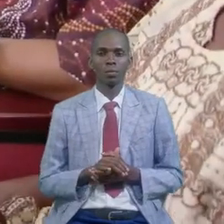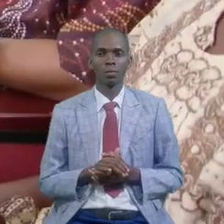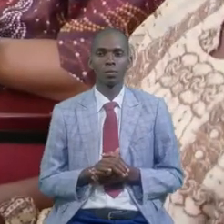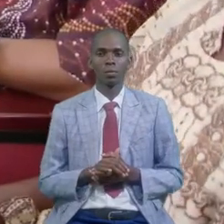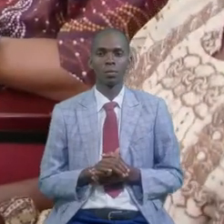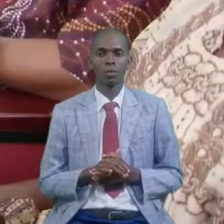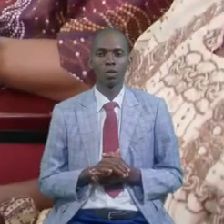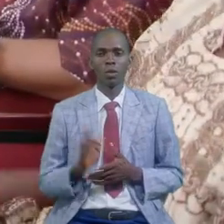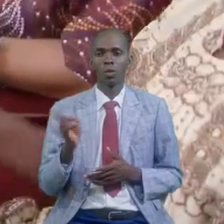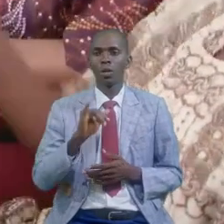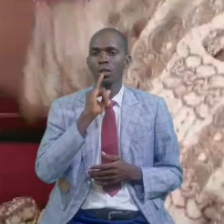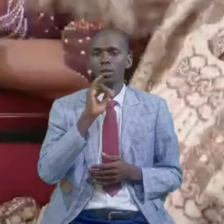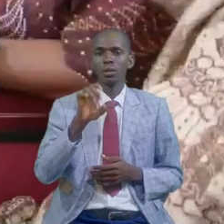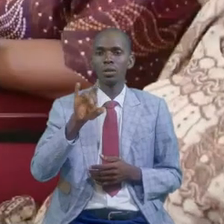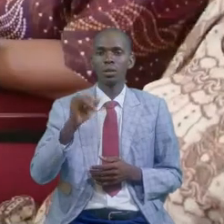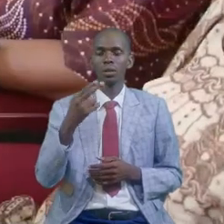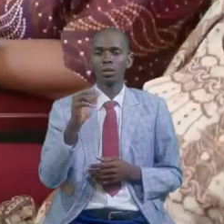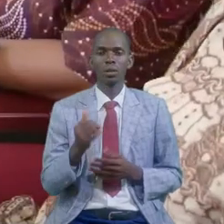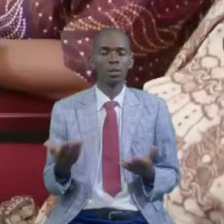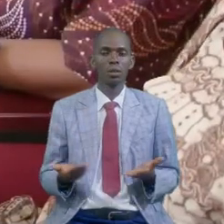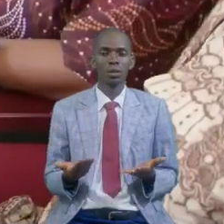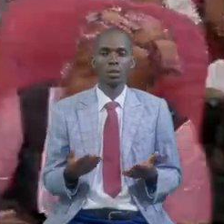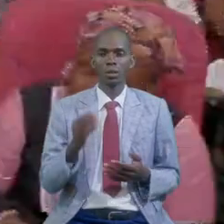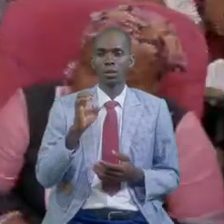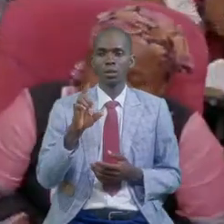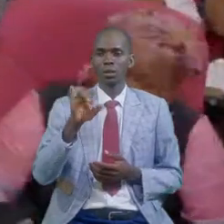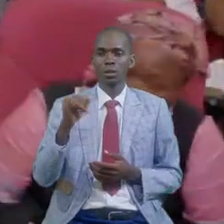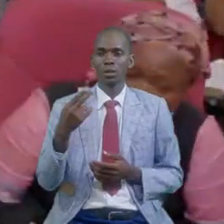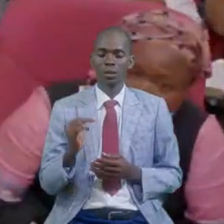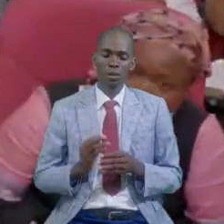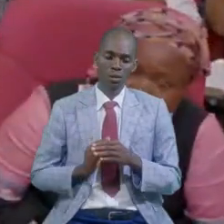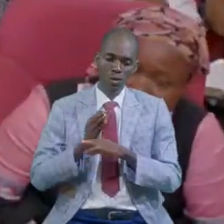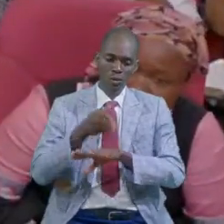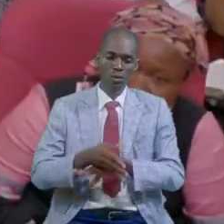Where is Elisha? Elisha went over.